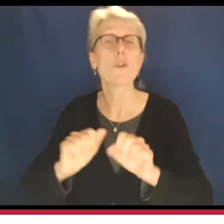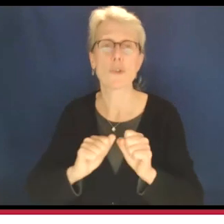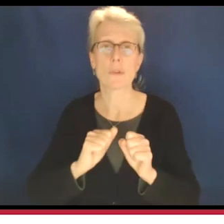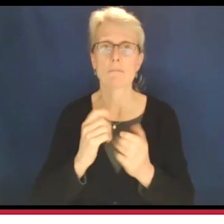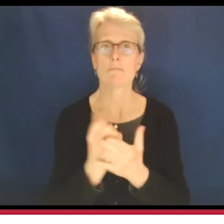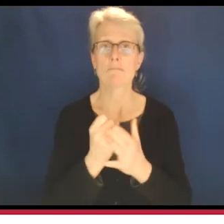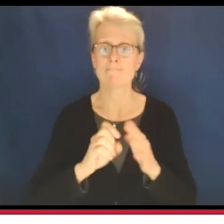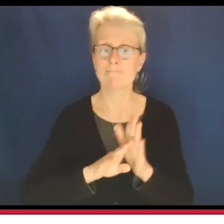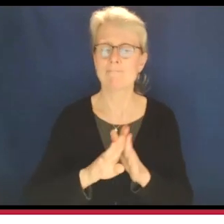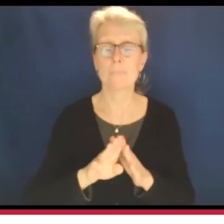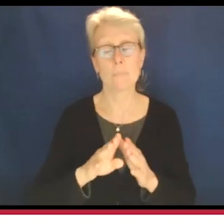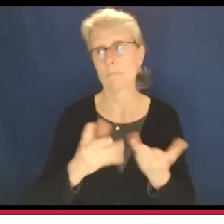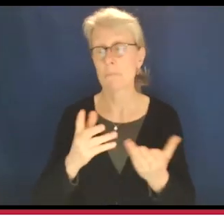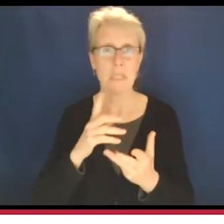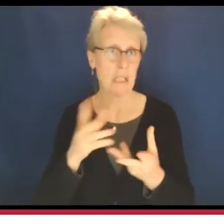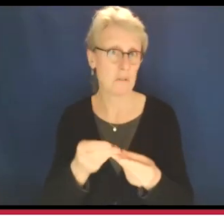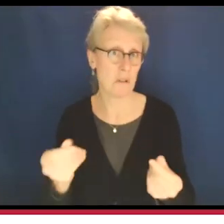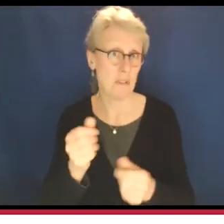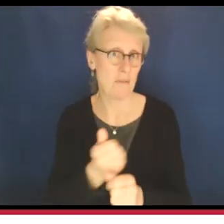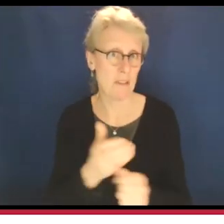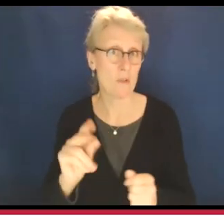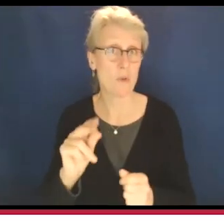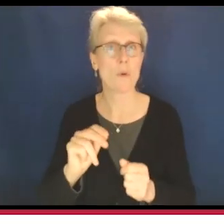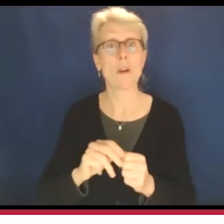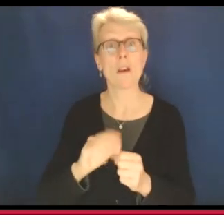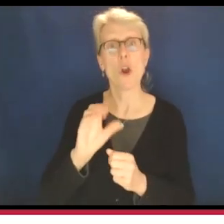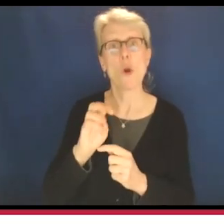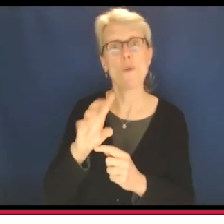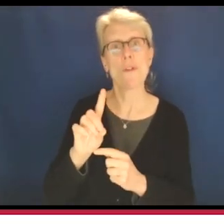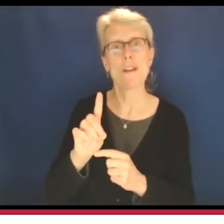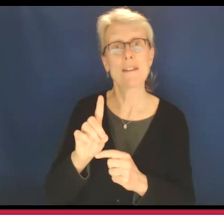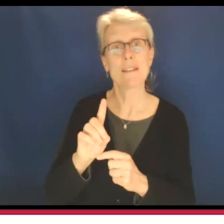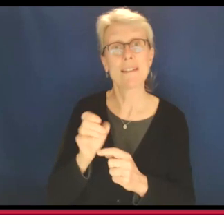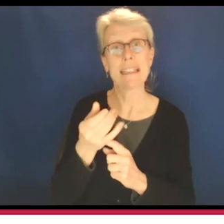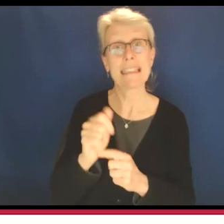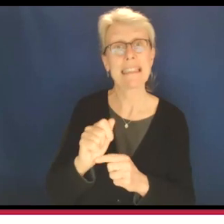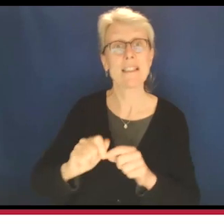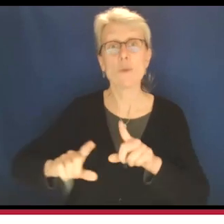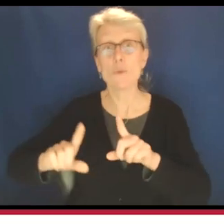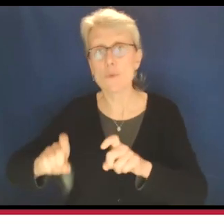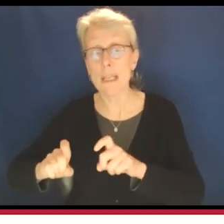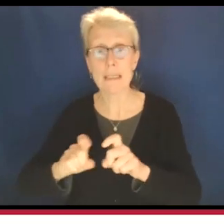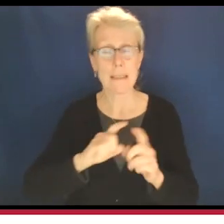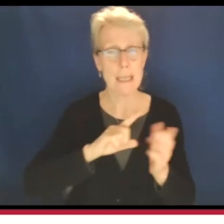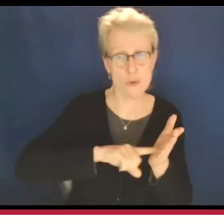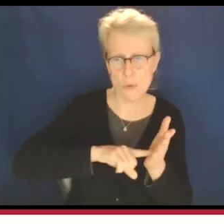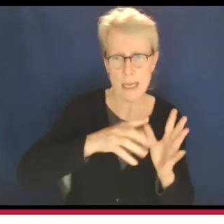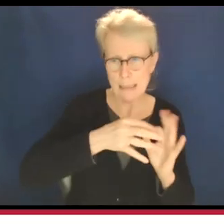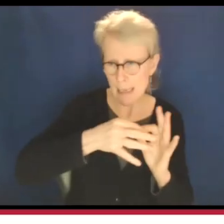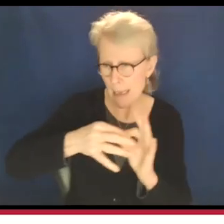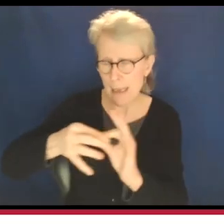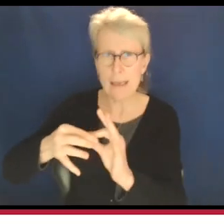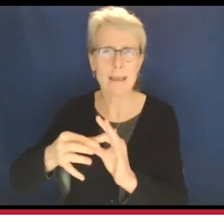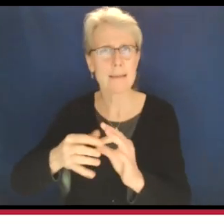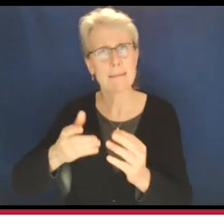for example, in COVID-19, that test and trace was of partial value, but not complete. But in something like Ebola, it's